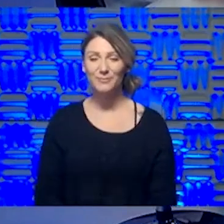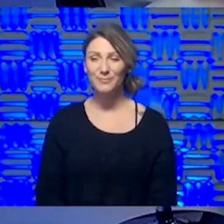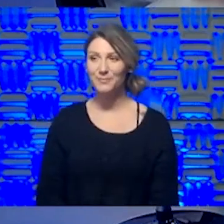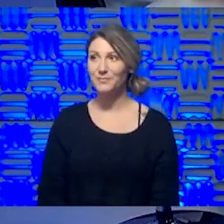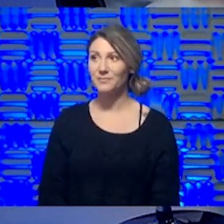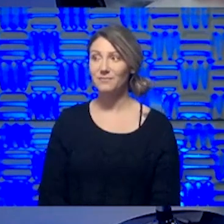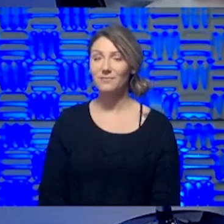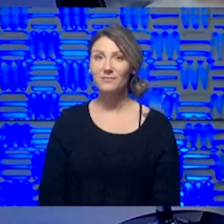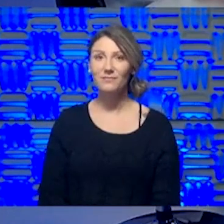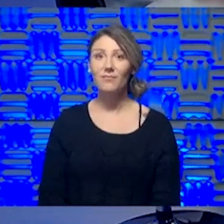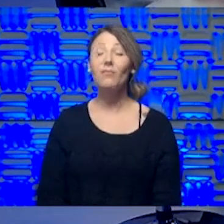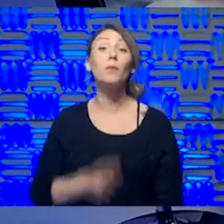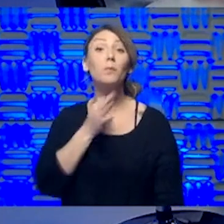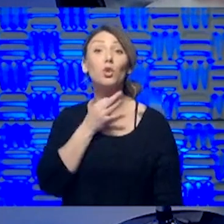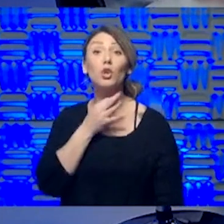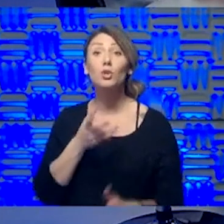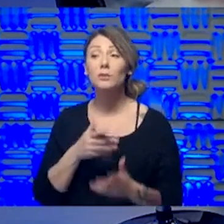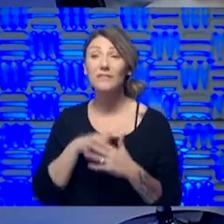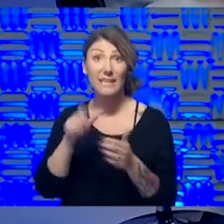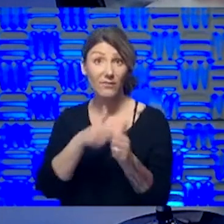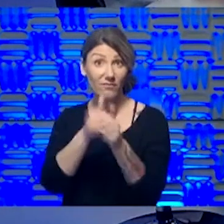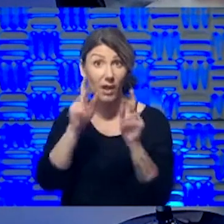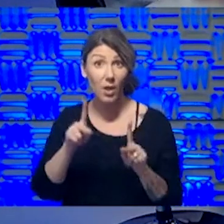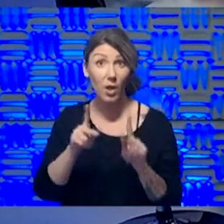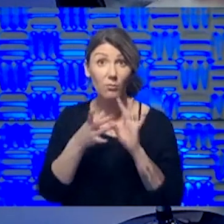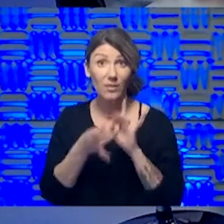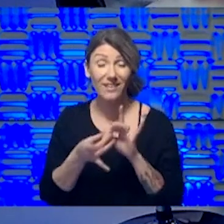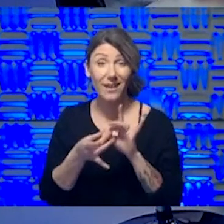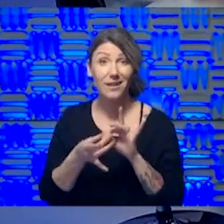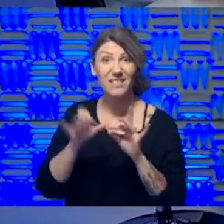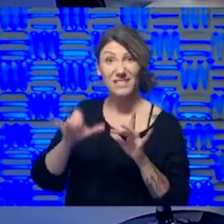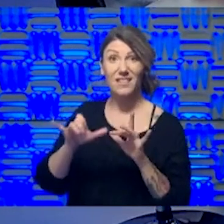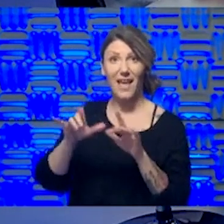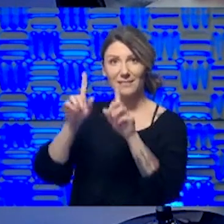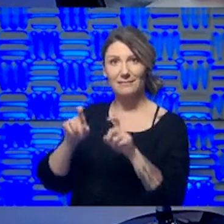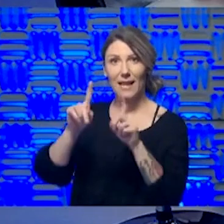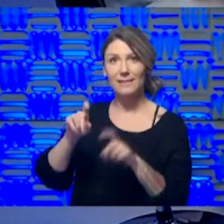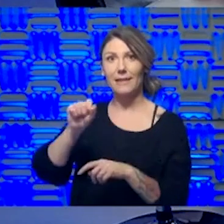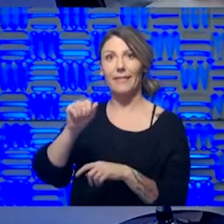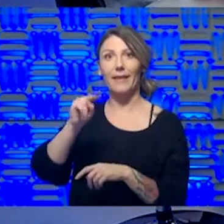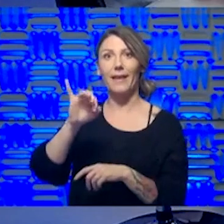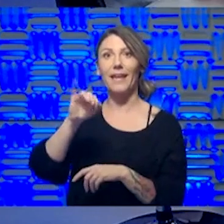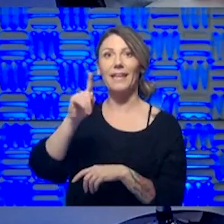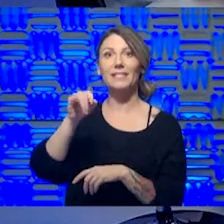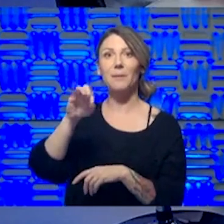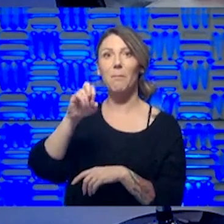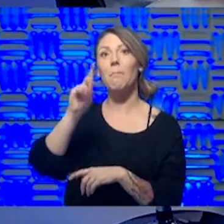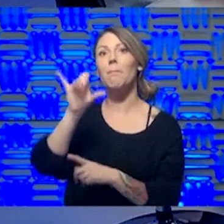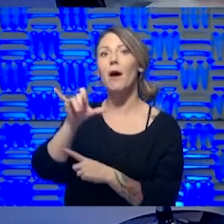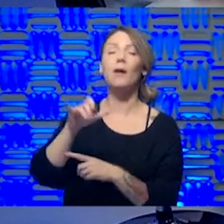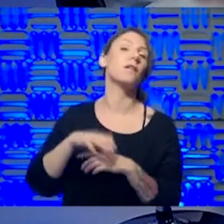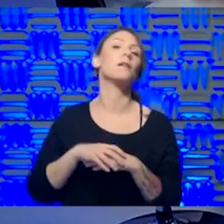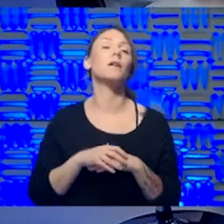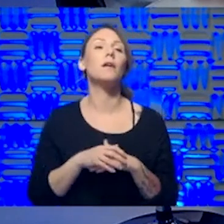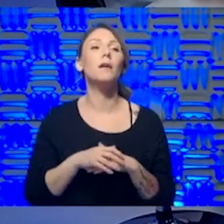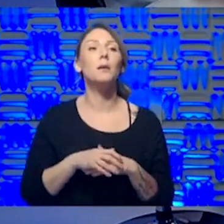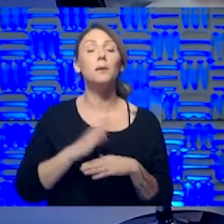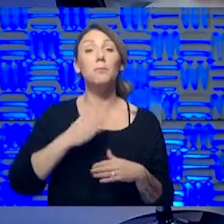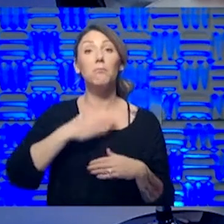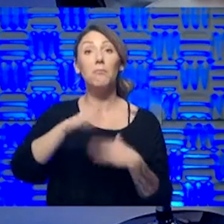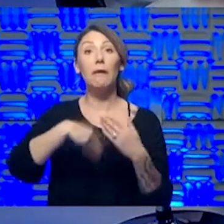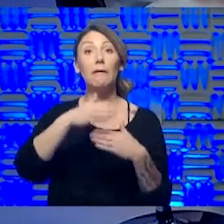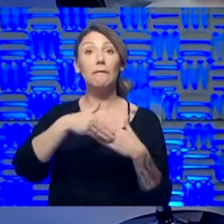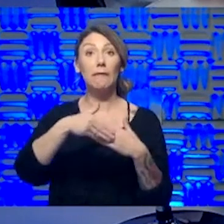Hey, not hearing me. If I could Please, go ahead. No, please. a little bit on the antibodies. I really appreciate all the information. So then my next question on that is,